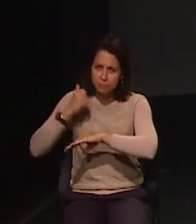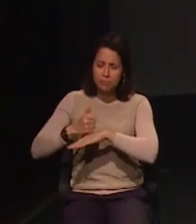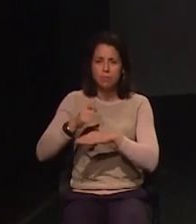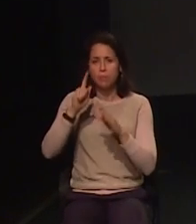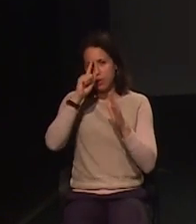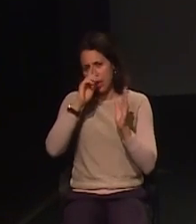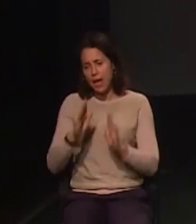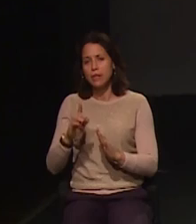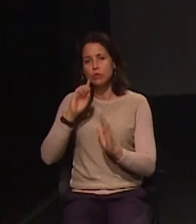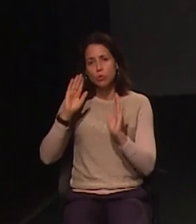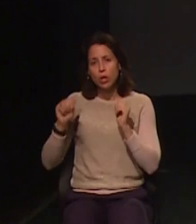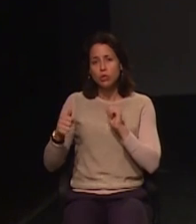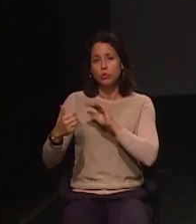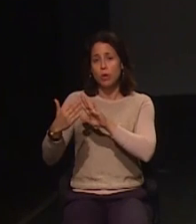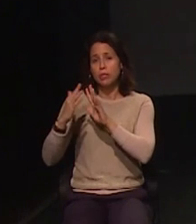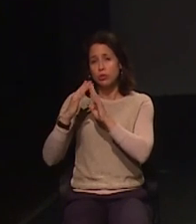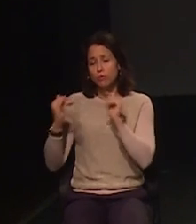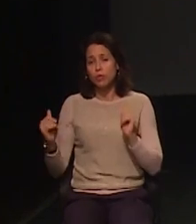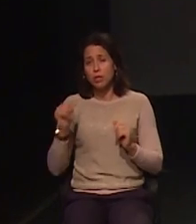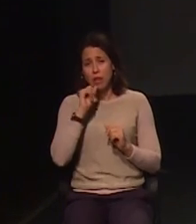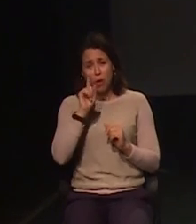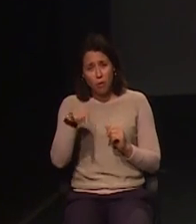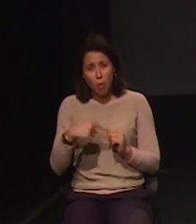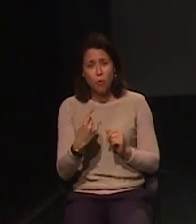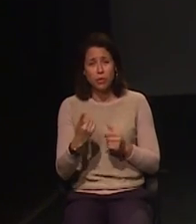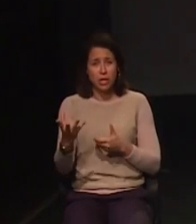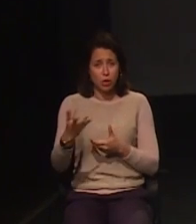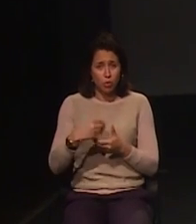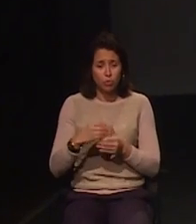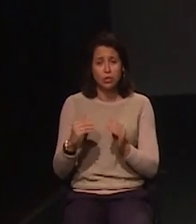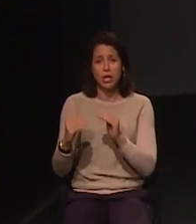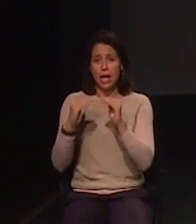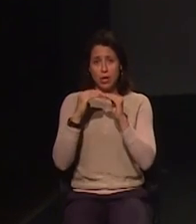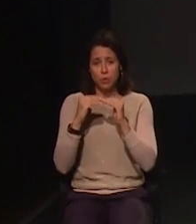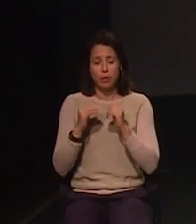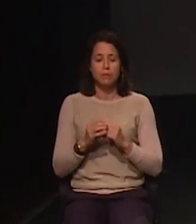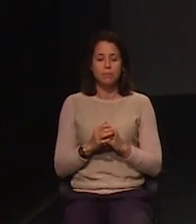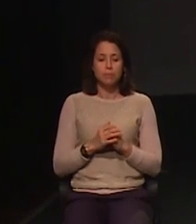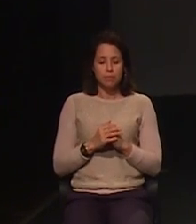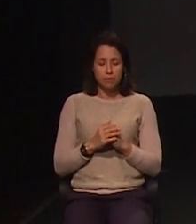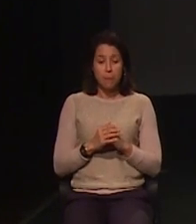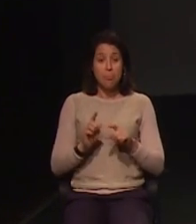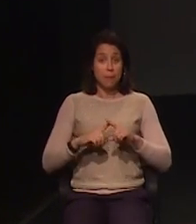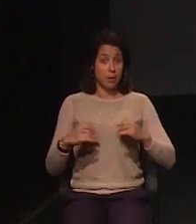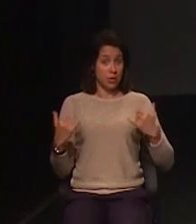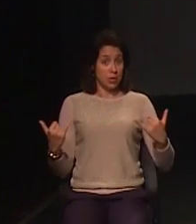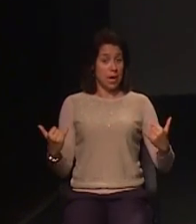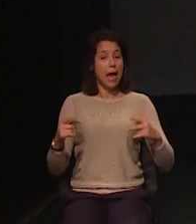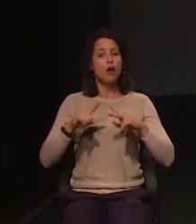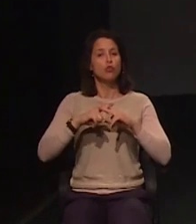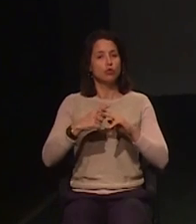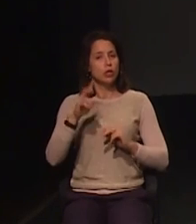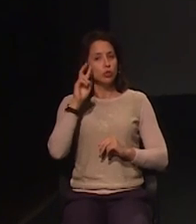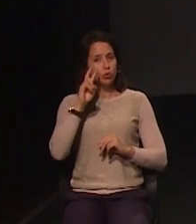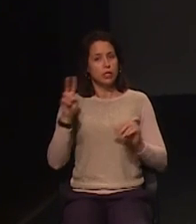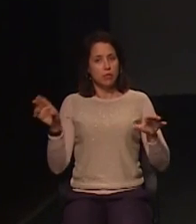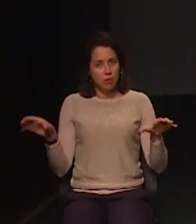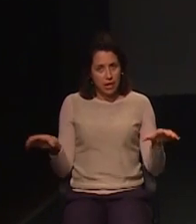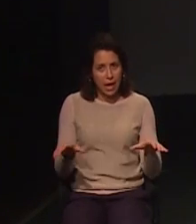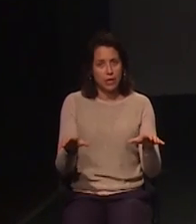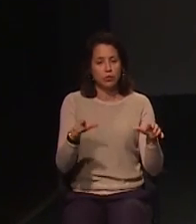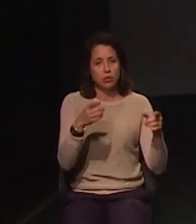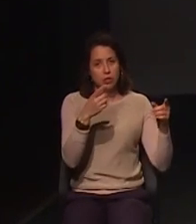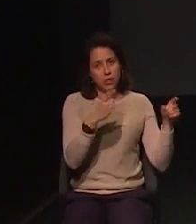inclusion or equity in their respective institutions. Now you are starting to see action take place. And so that is